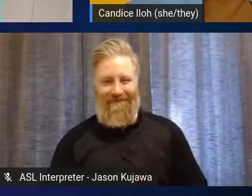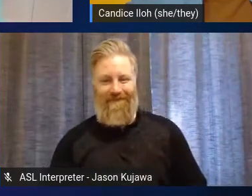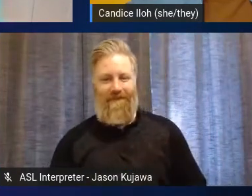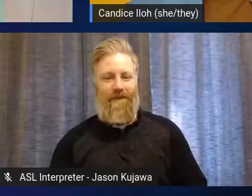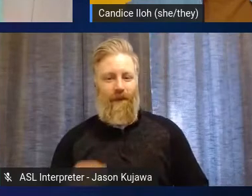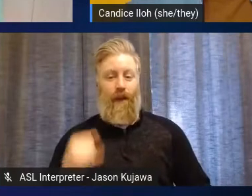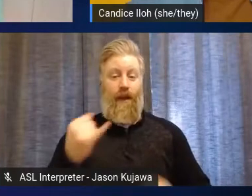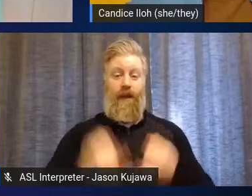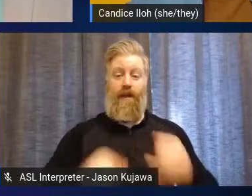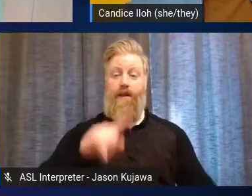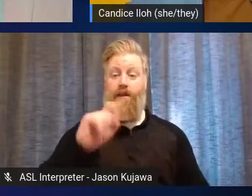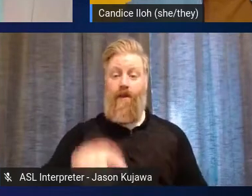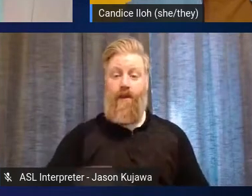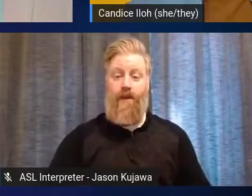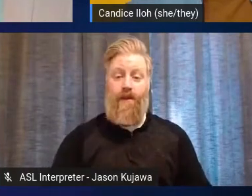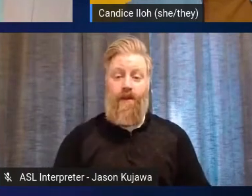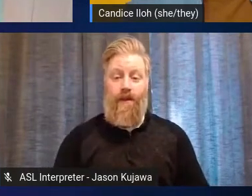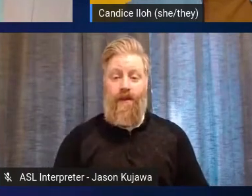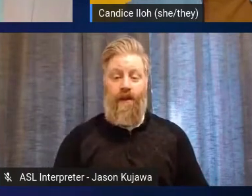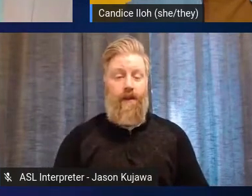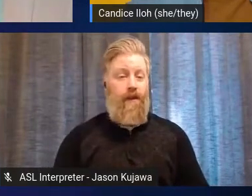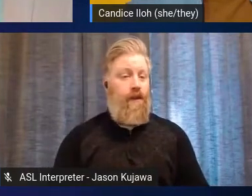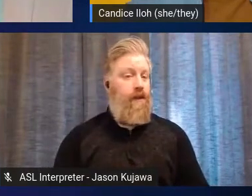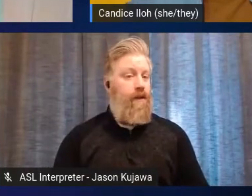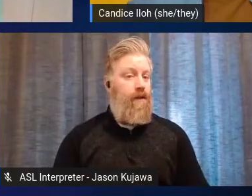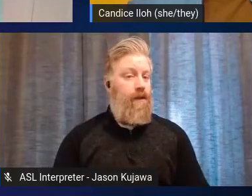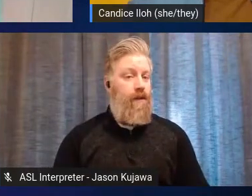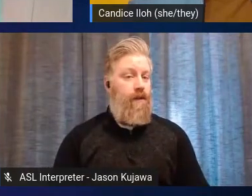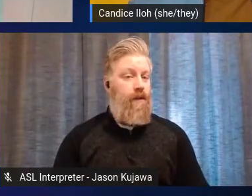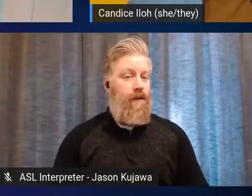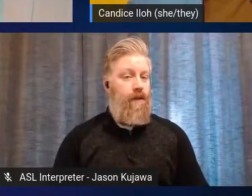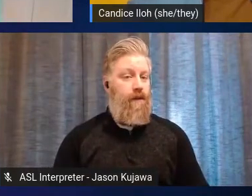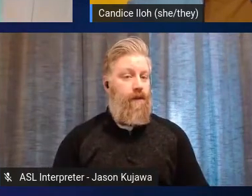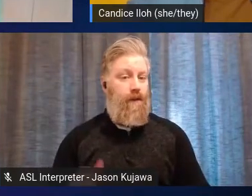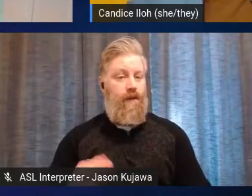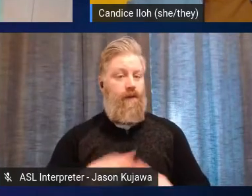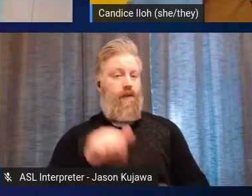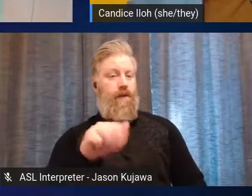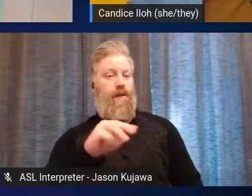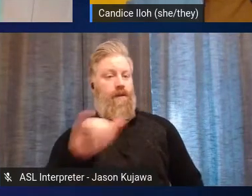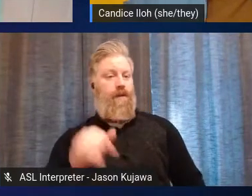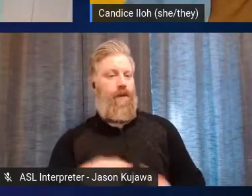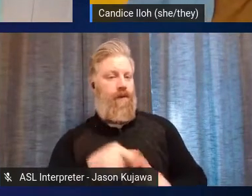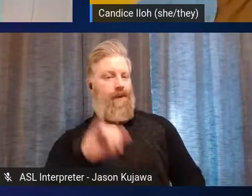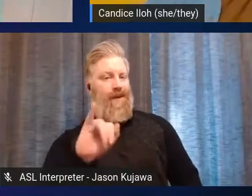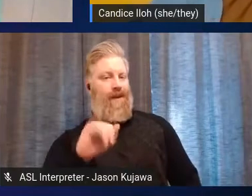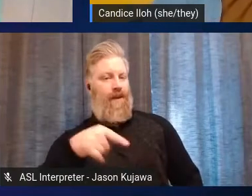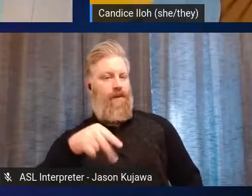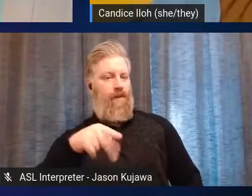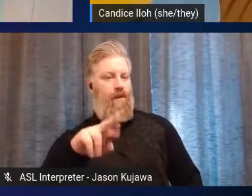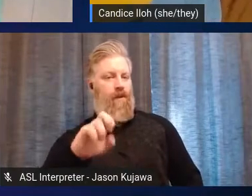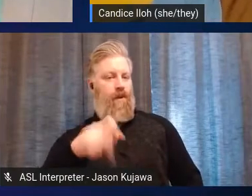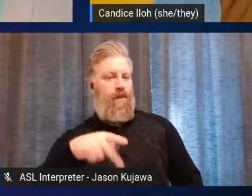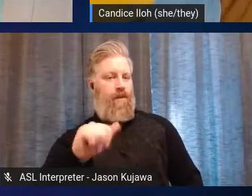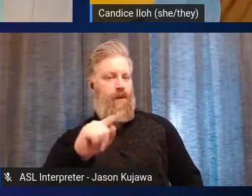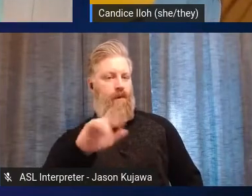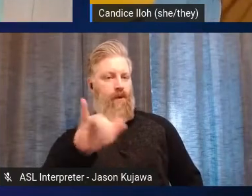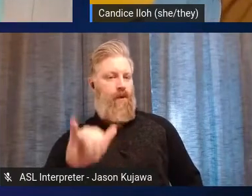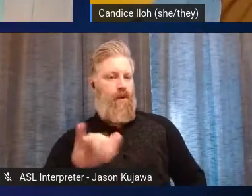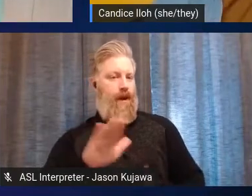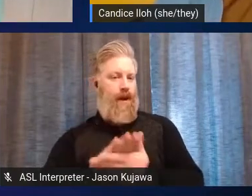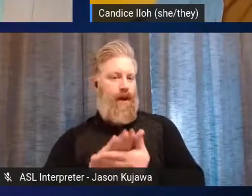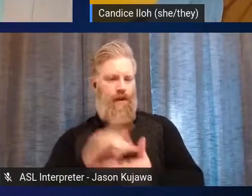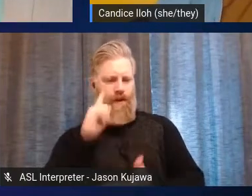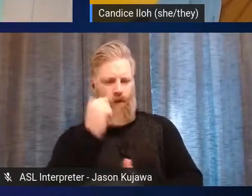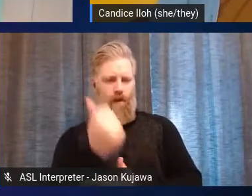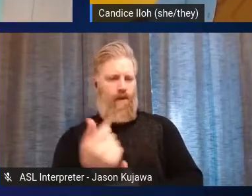question. And this is from Amy at iPreparatory Academy, and this is for everyone. And